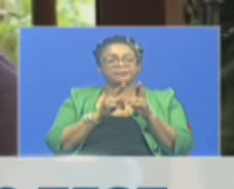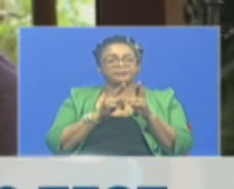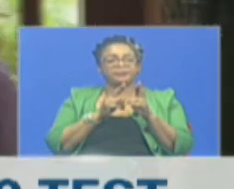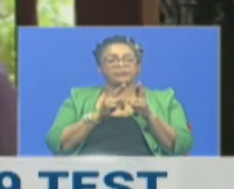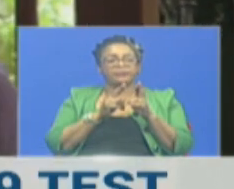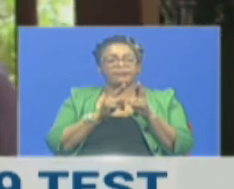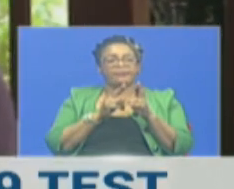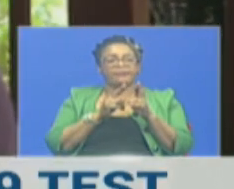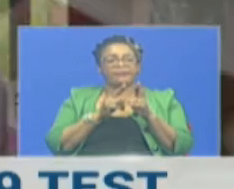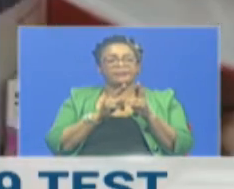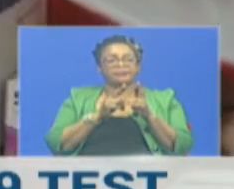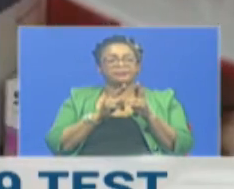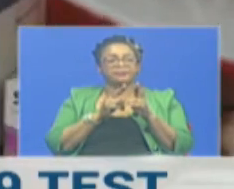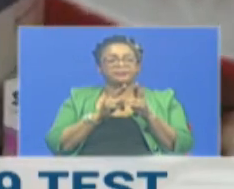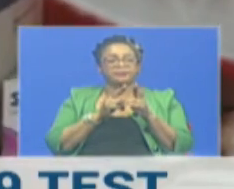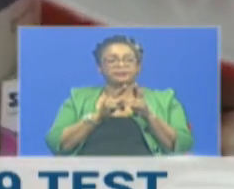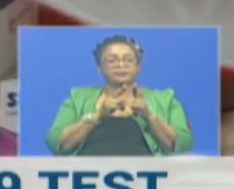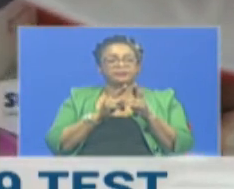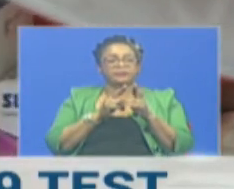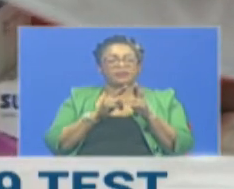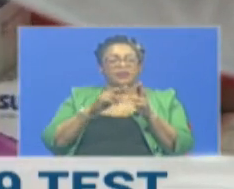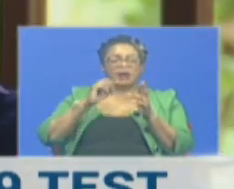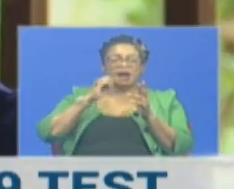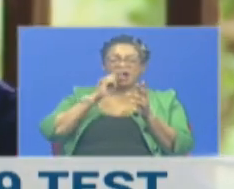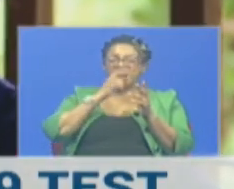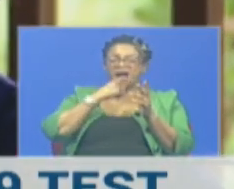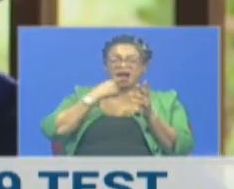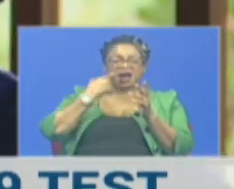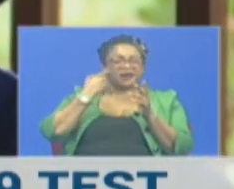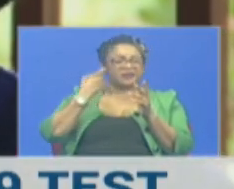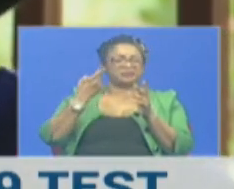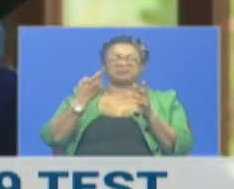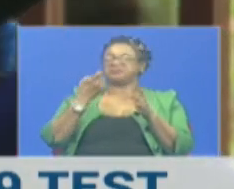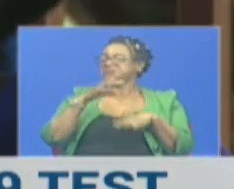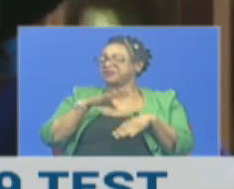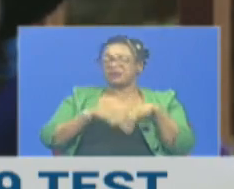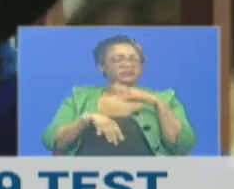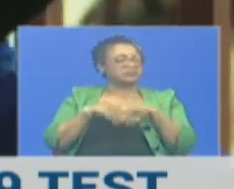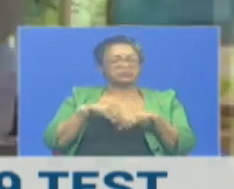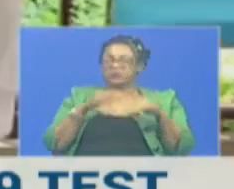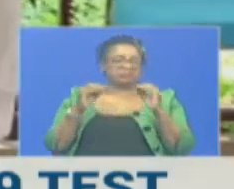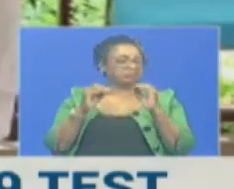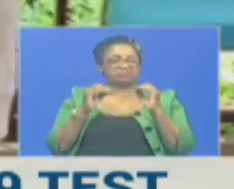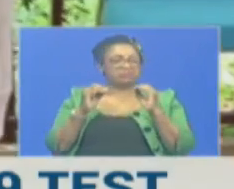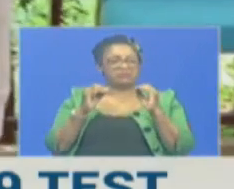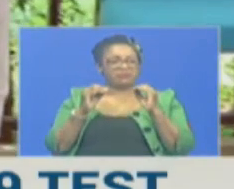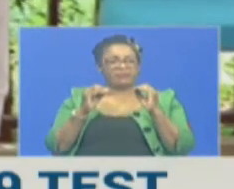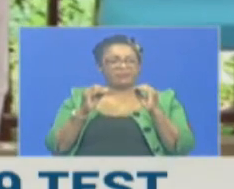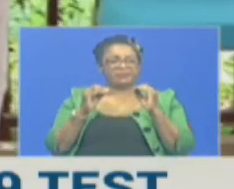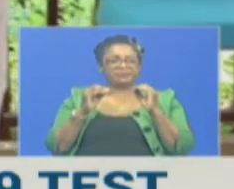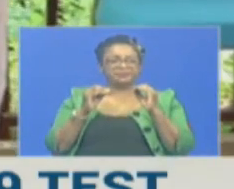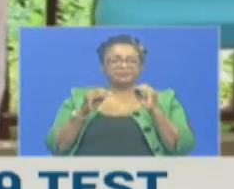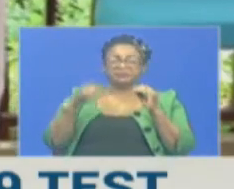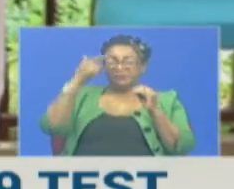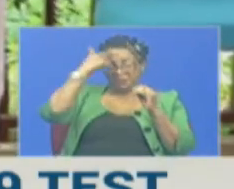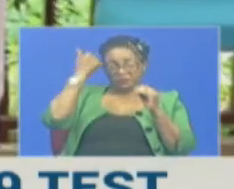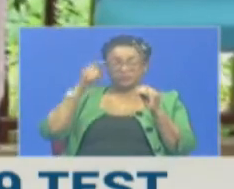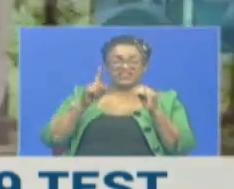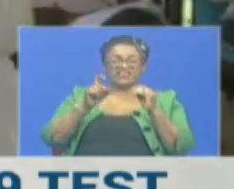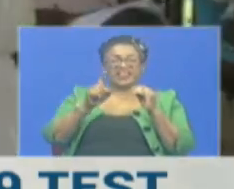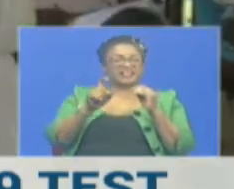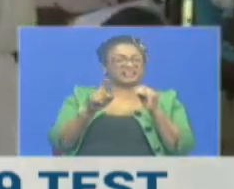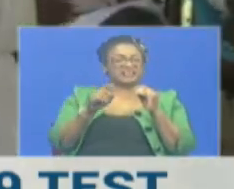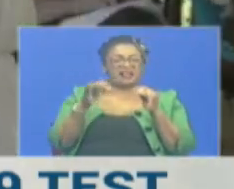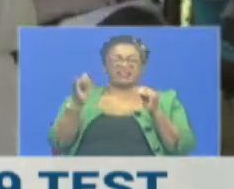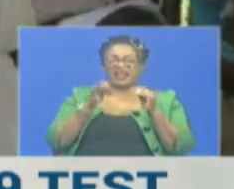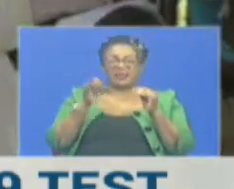The COVID-19 test is one of the most invasive and uncomfortable. Since the virus does not reside in mediums like